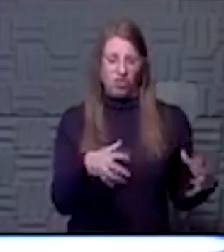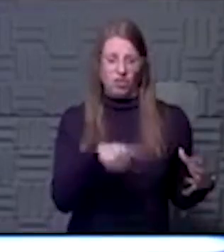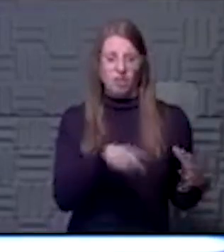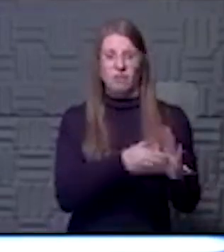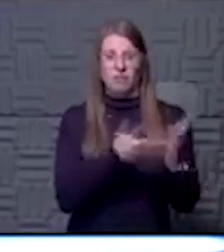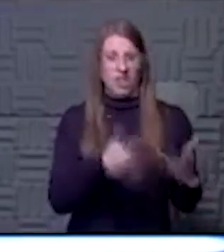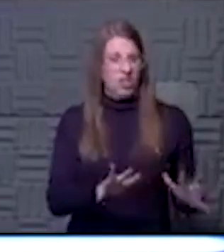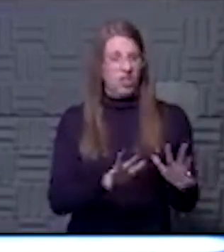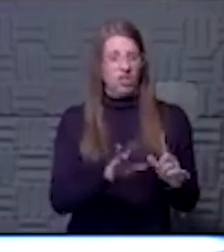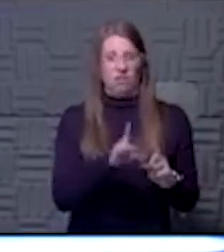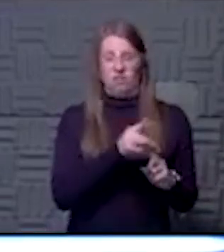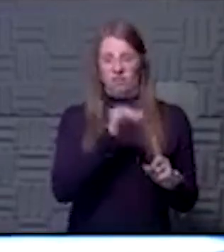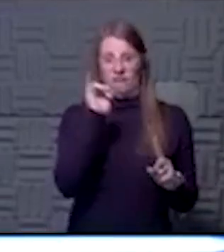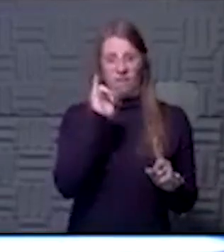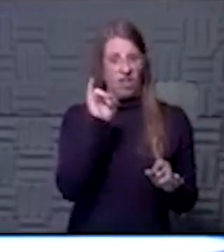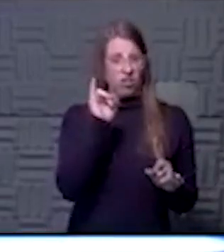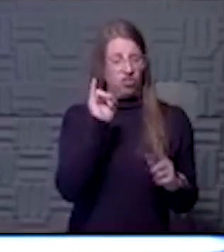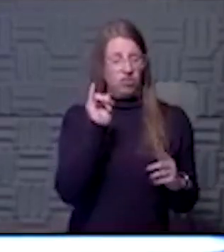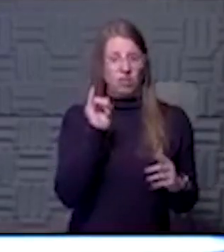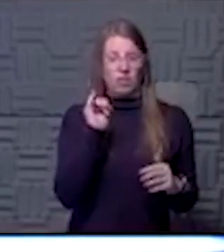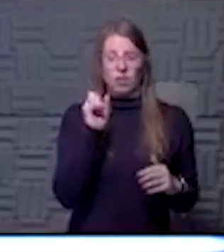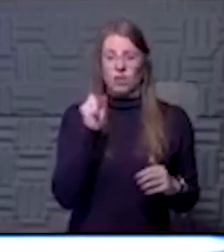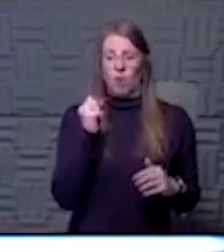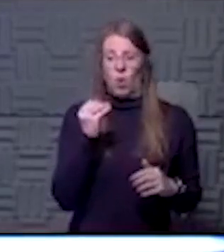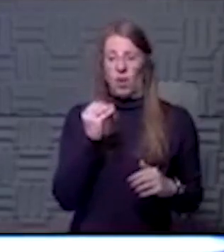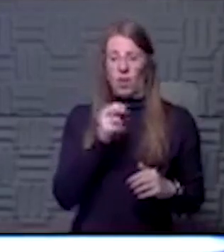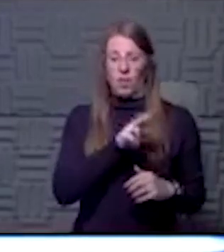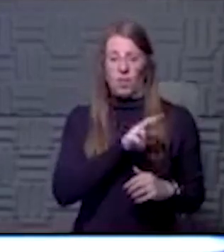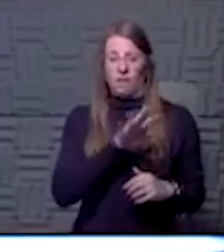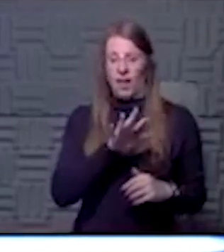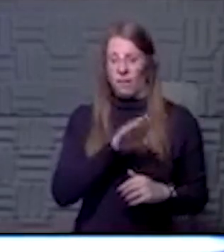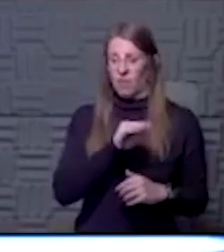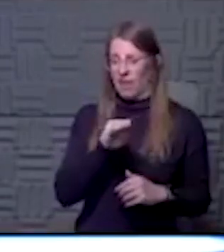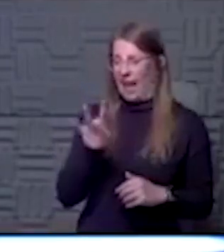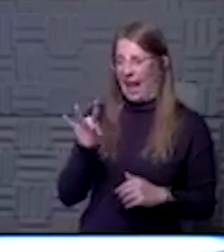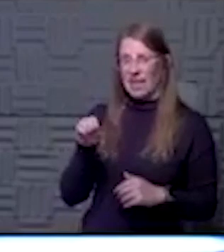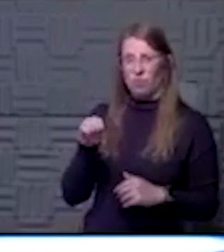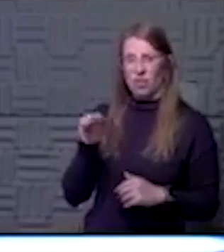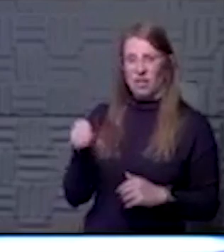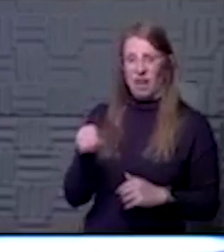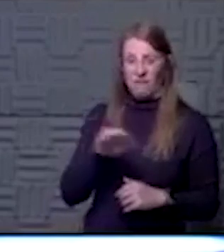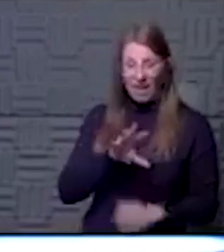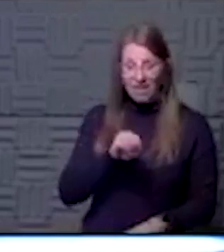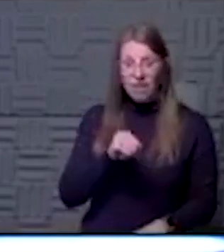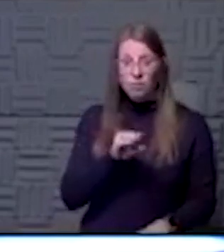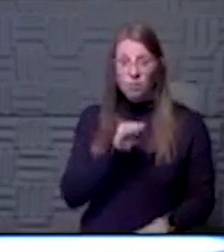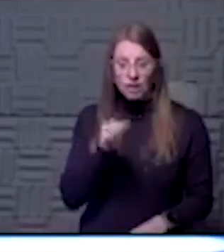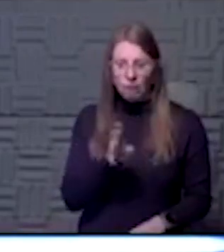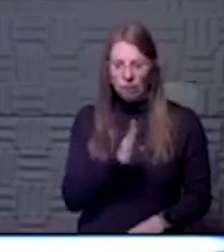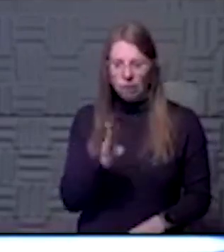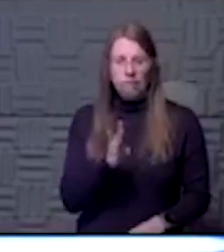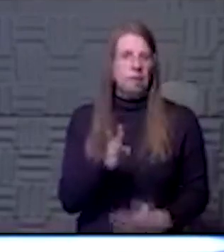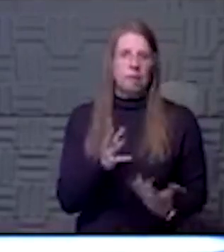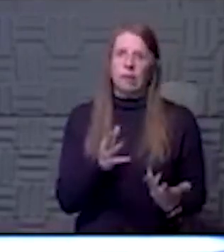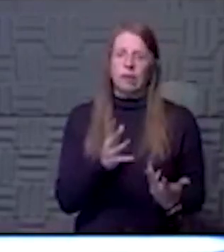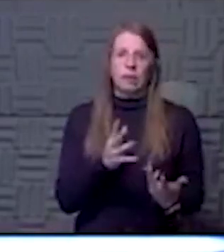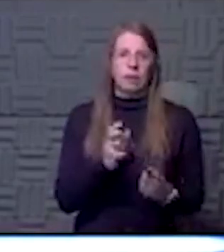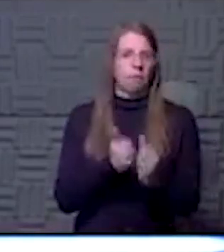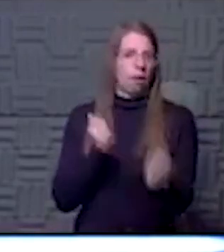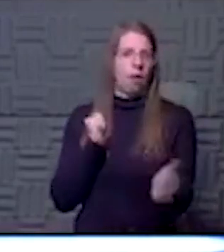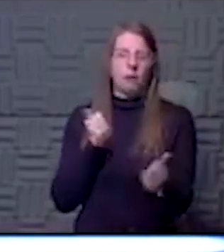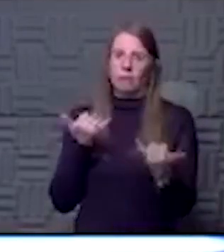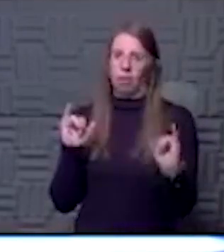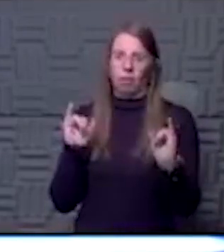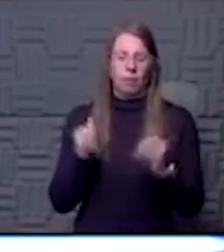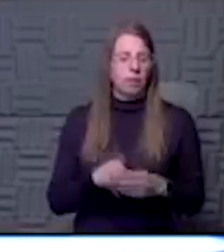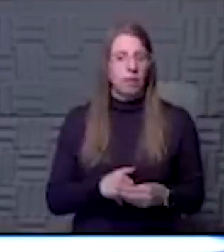a long way between 3 to 5% and 70, 80%, even if 50%. And there's a lot, when